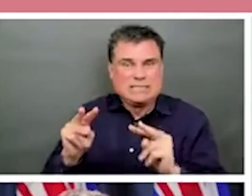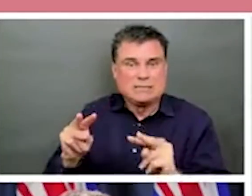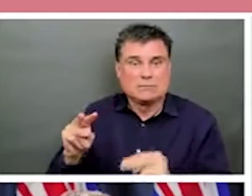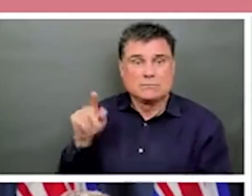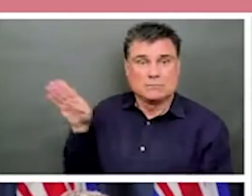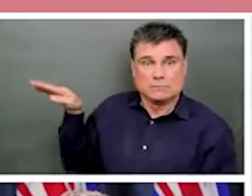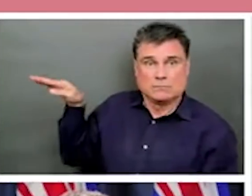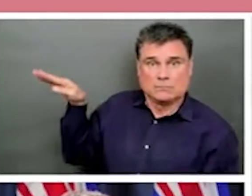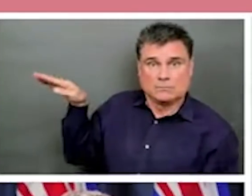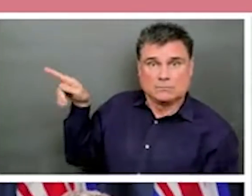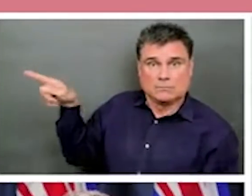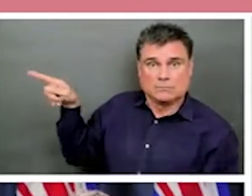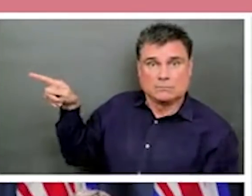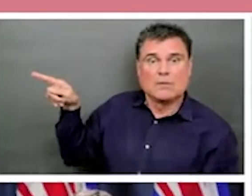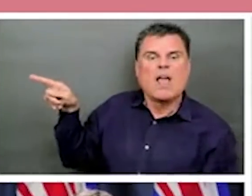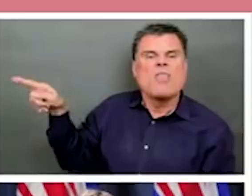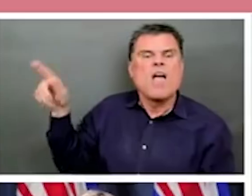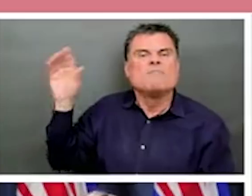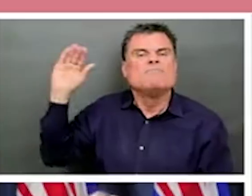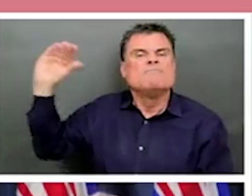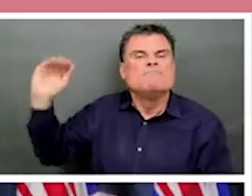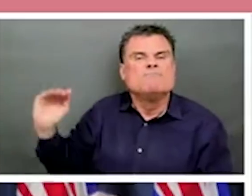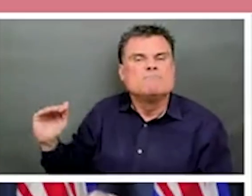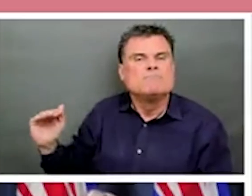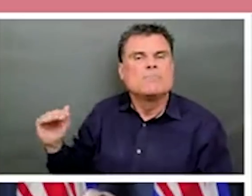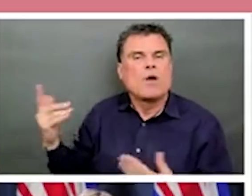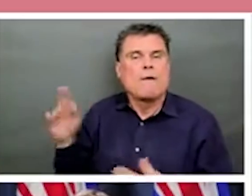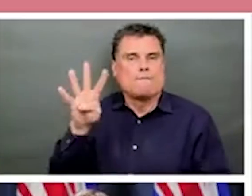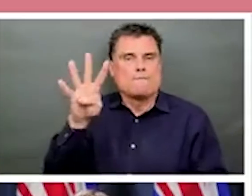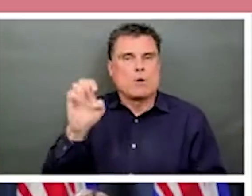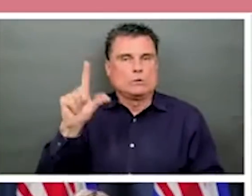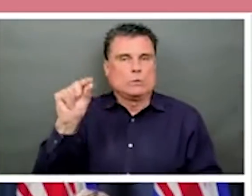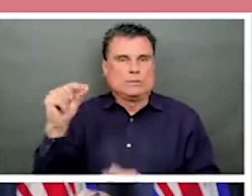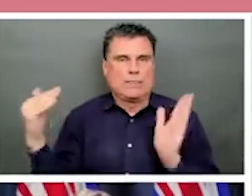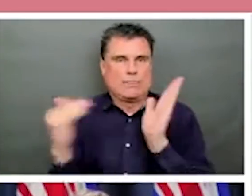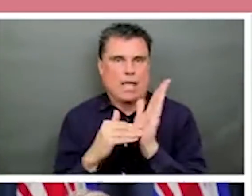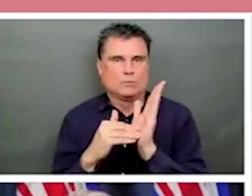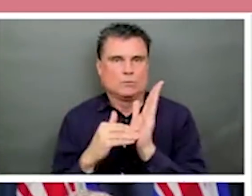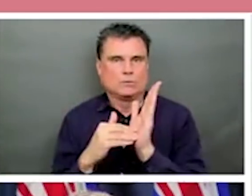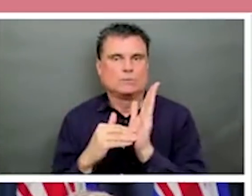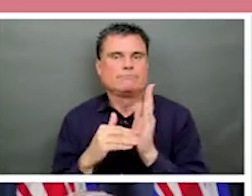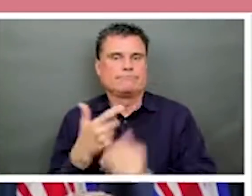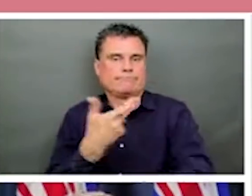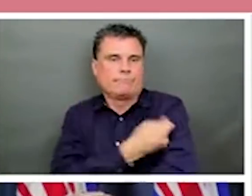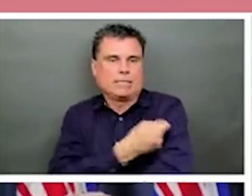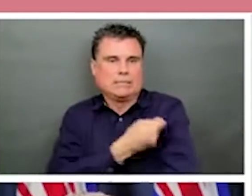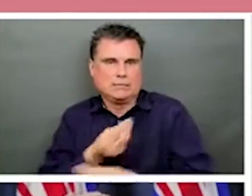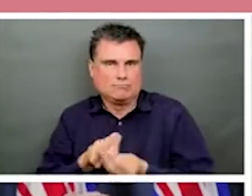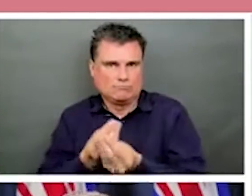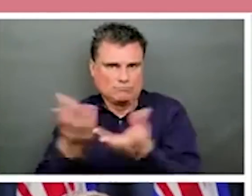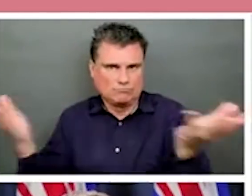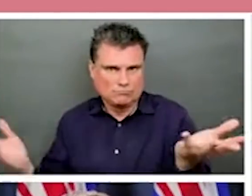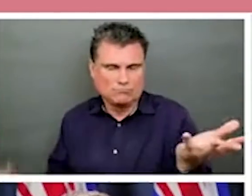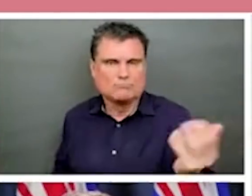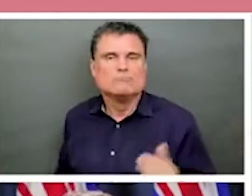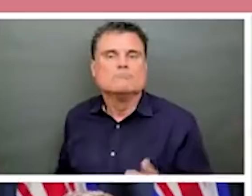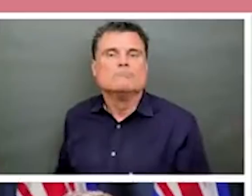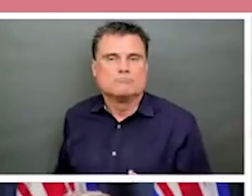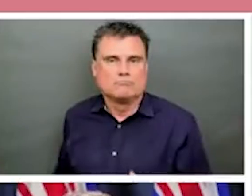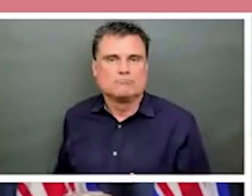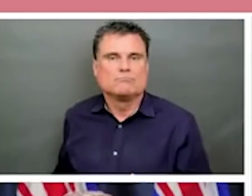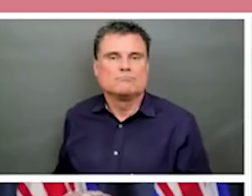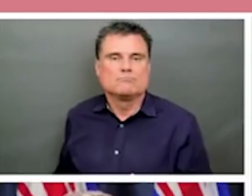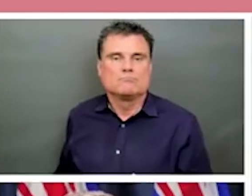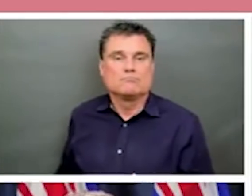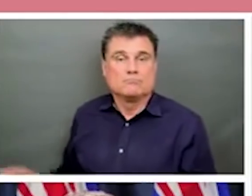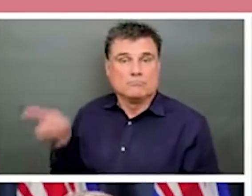know, it's about 420,000 that we expect to drive through our immunization clinics. And you can see by health authority